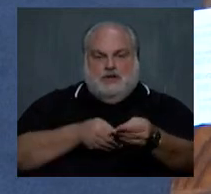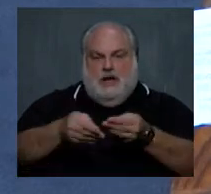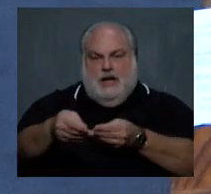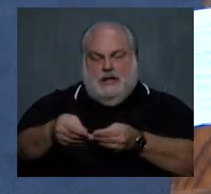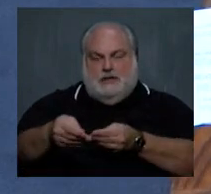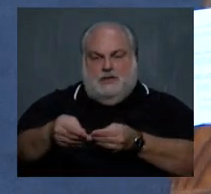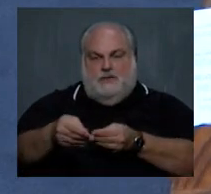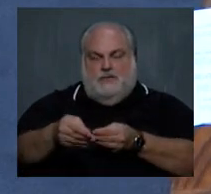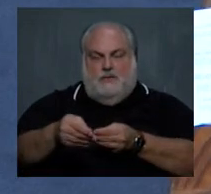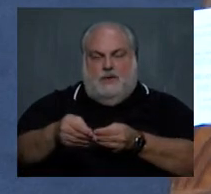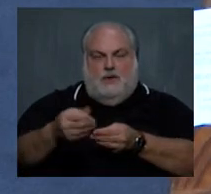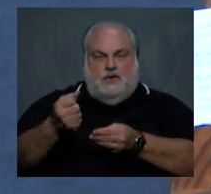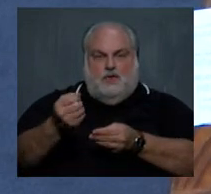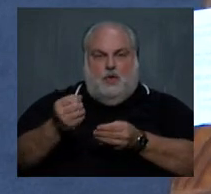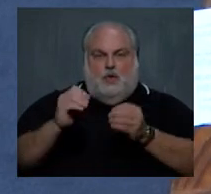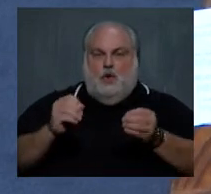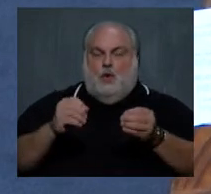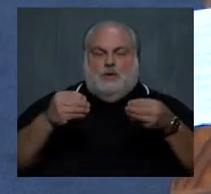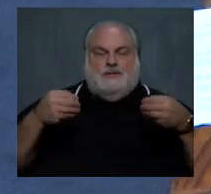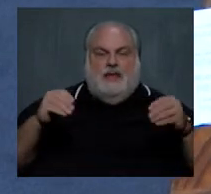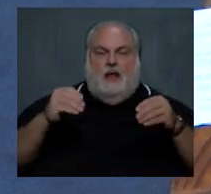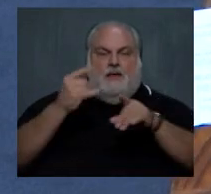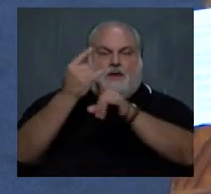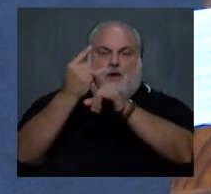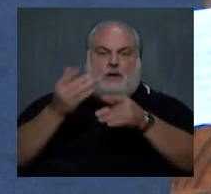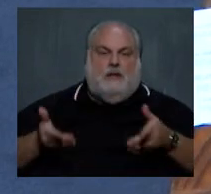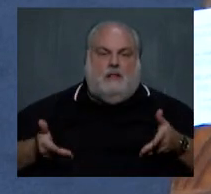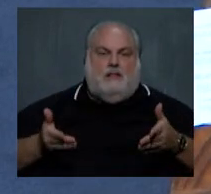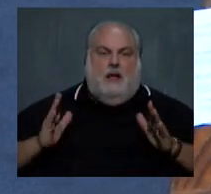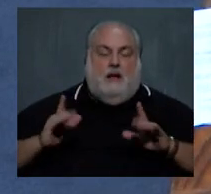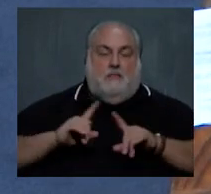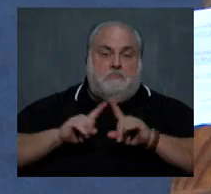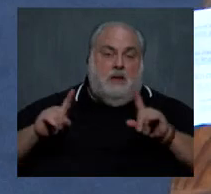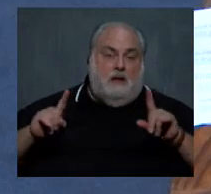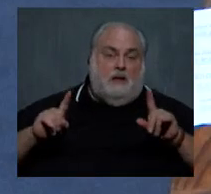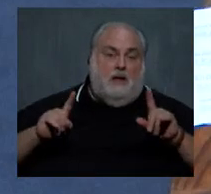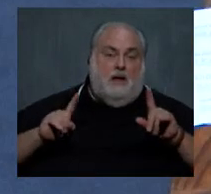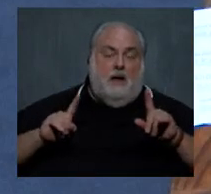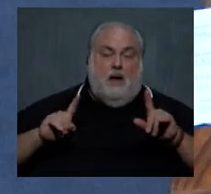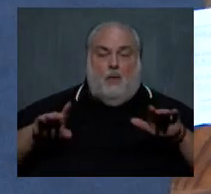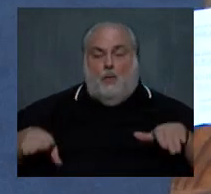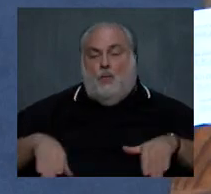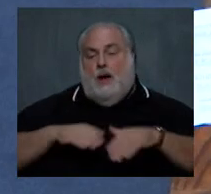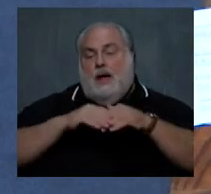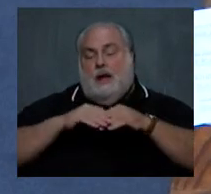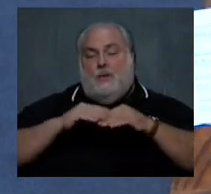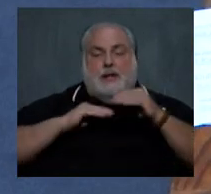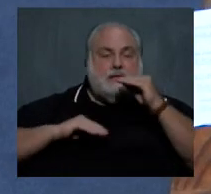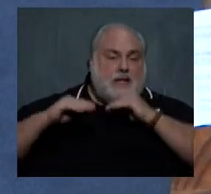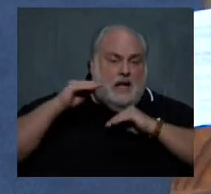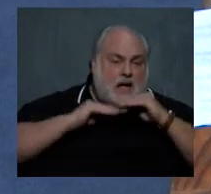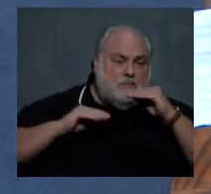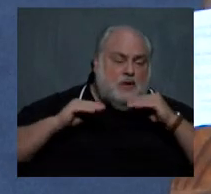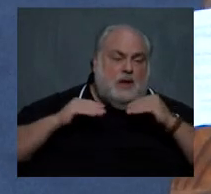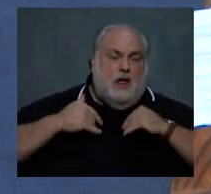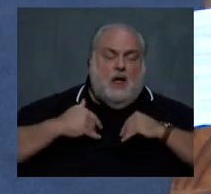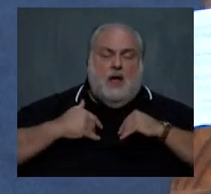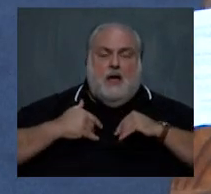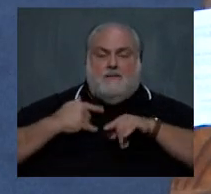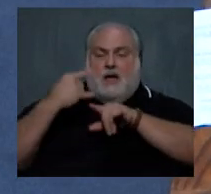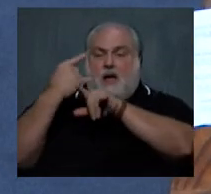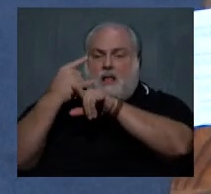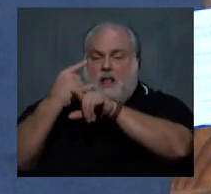alcohol. So essentially, no sale of alcohol is allowed on the property. But if you have a wedding reception and you want to have alcohol